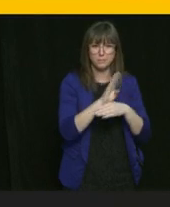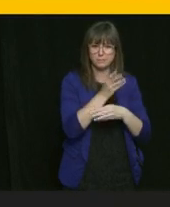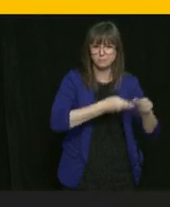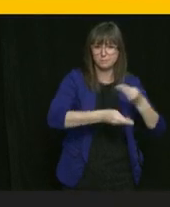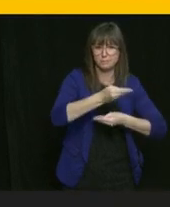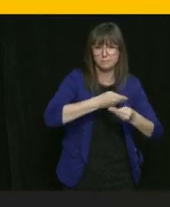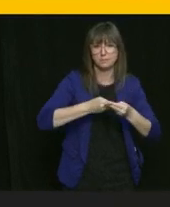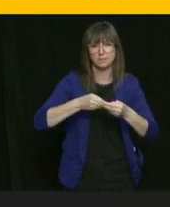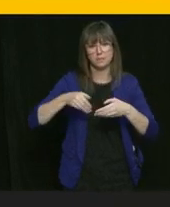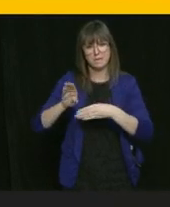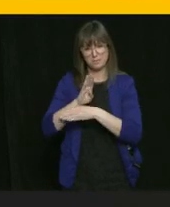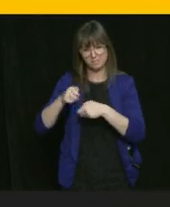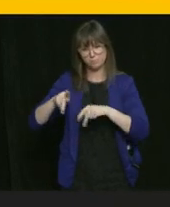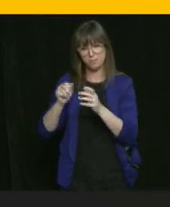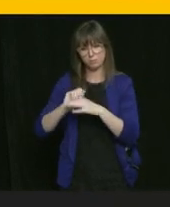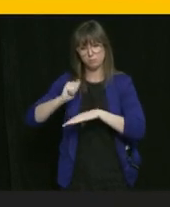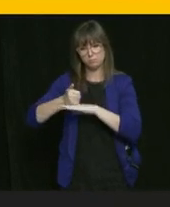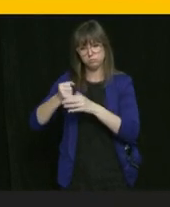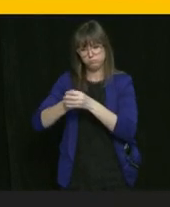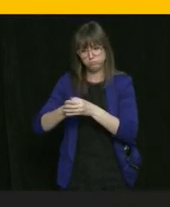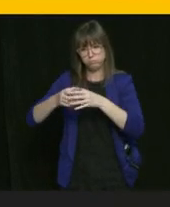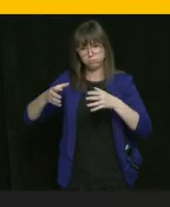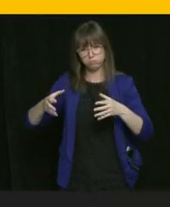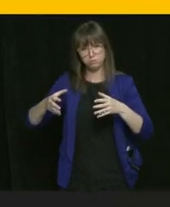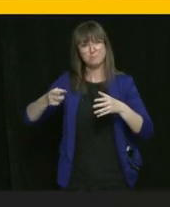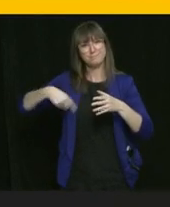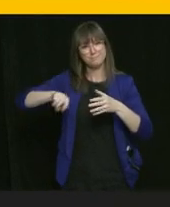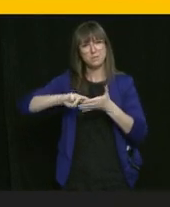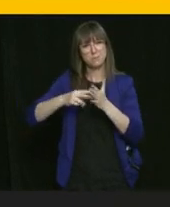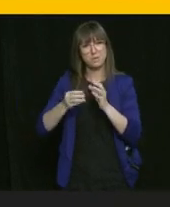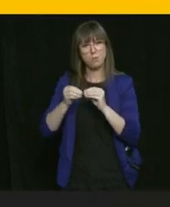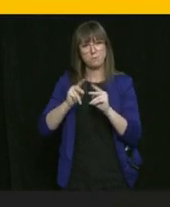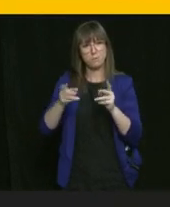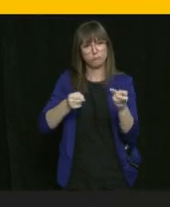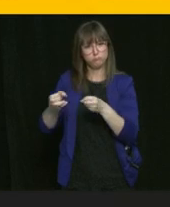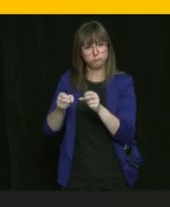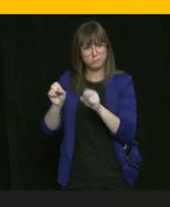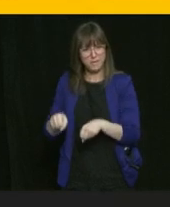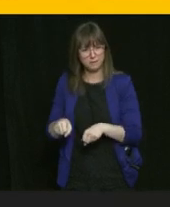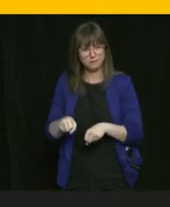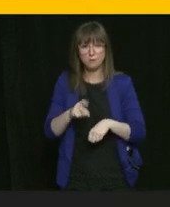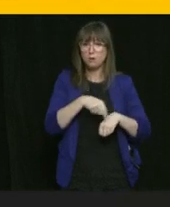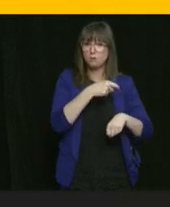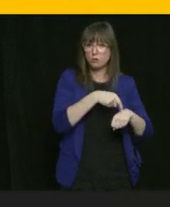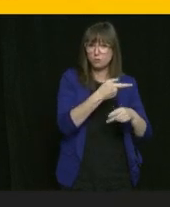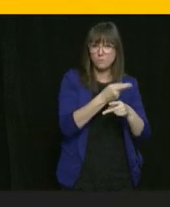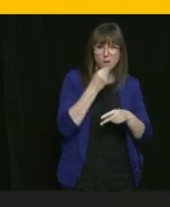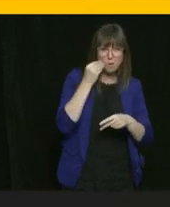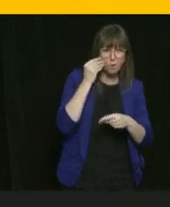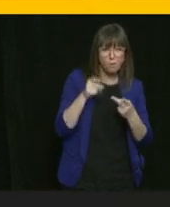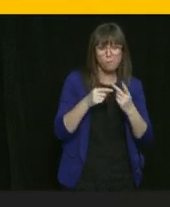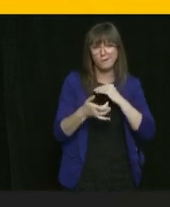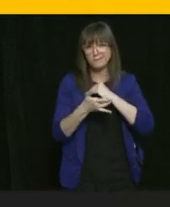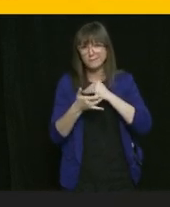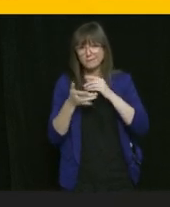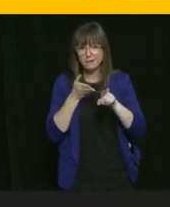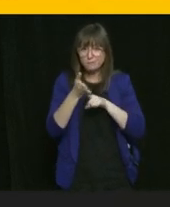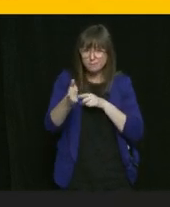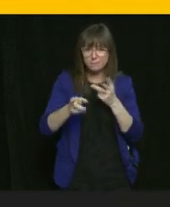expand and create more jobs for Canadians. Whether in long-term care homes, the tech sector, or local